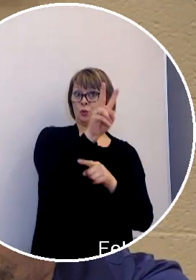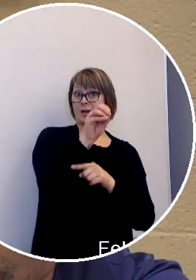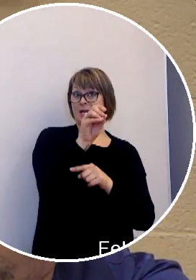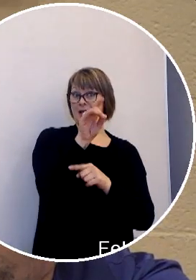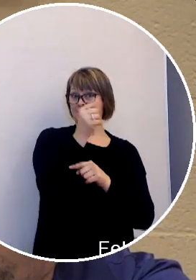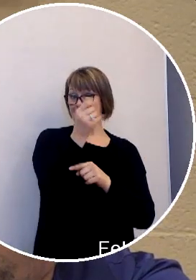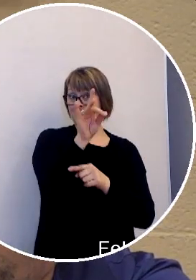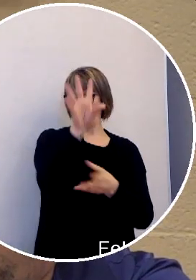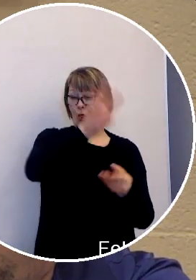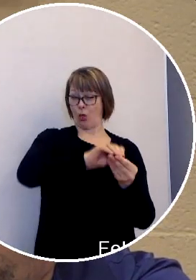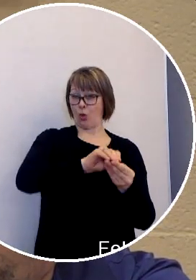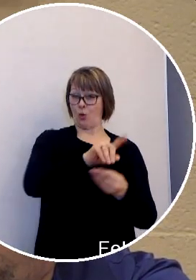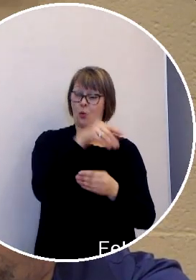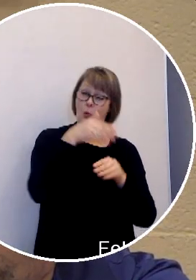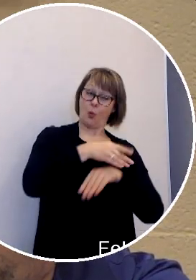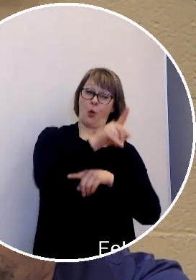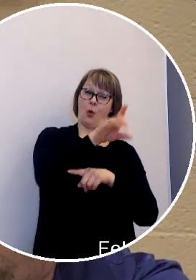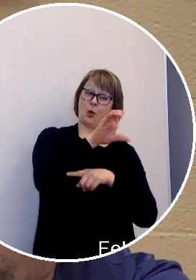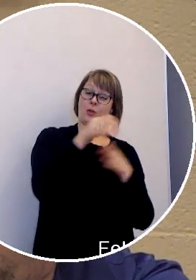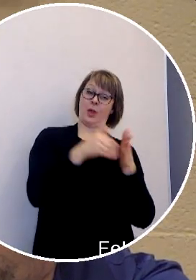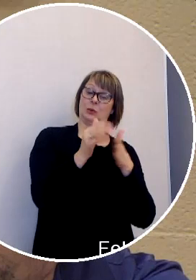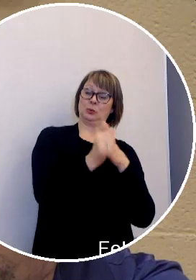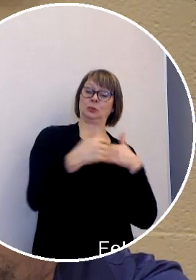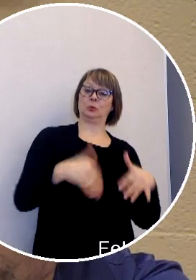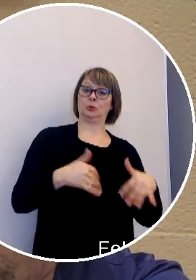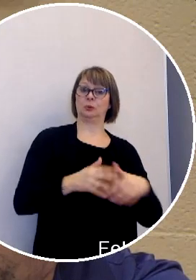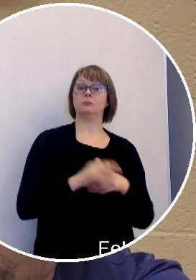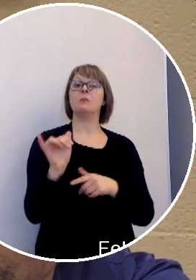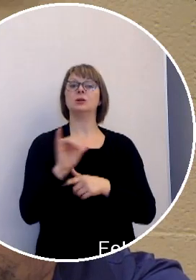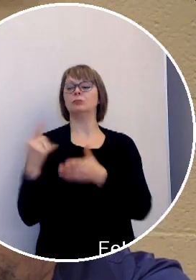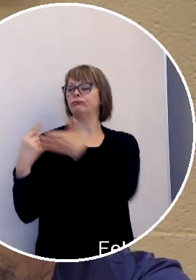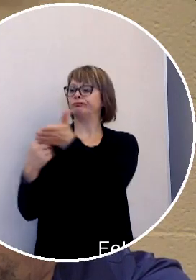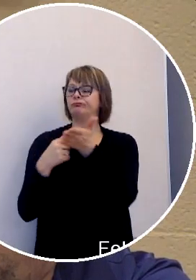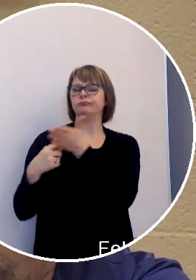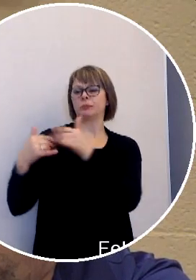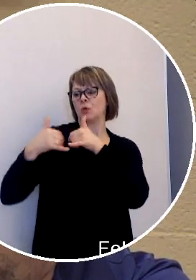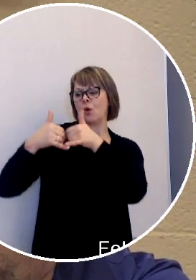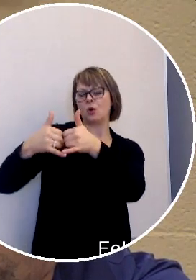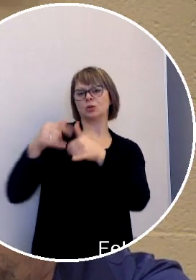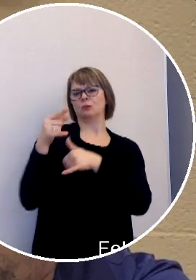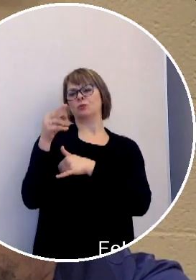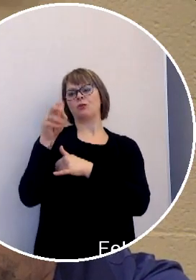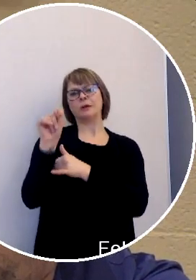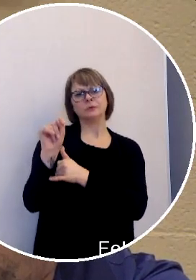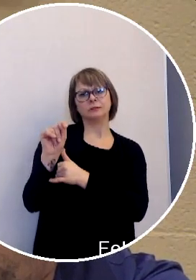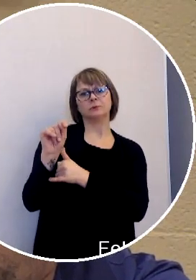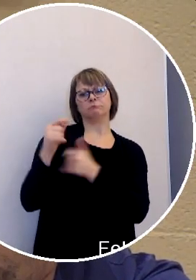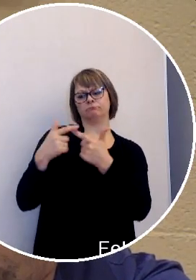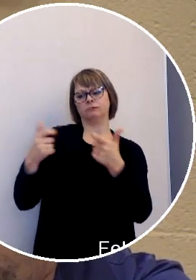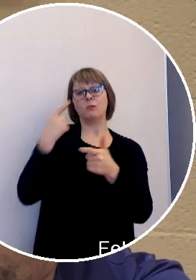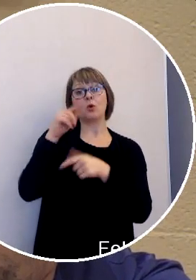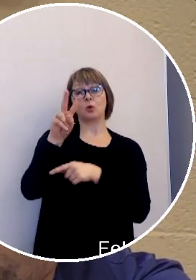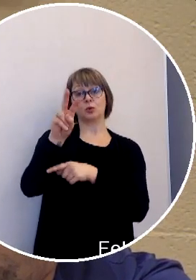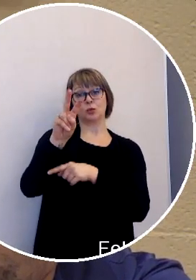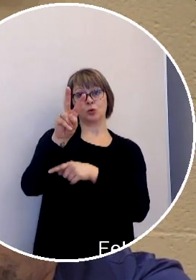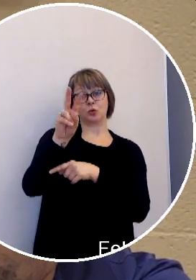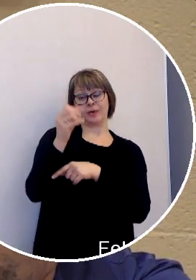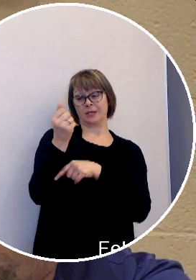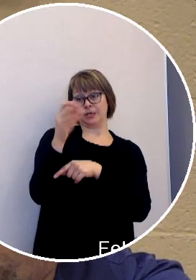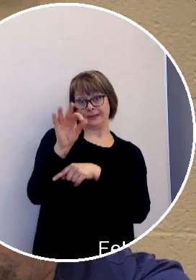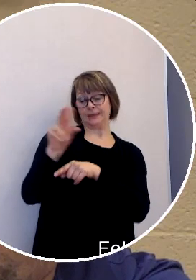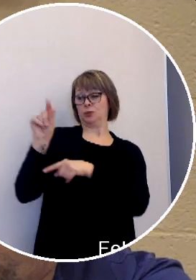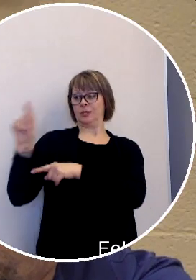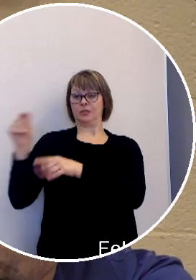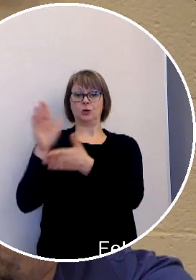2018. And we had a discussion on scholarships and grants for the